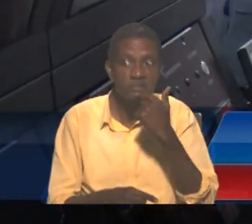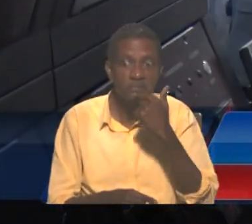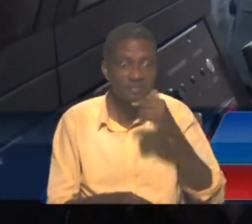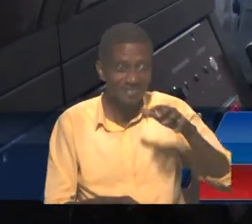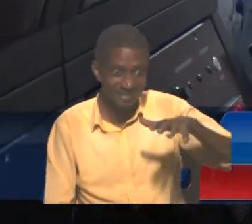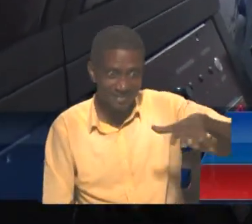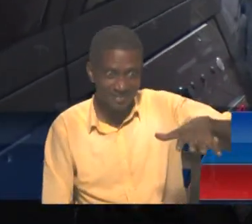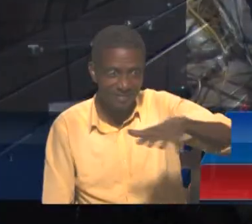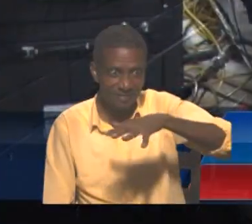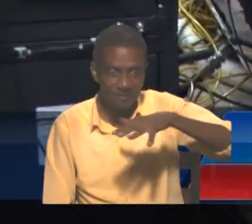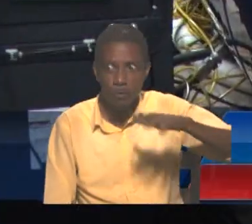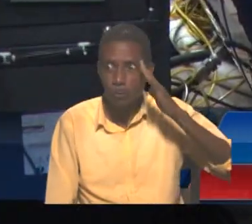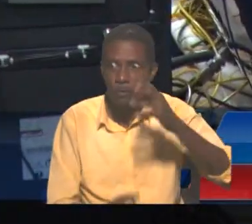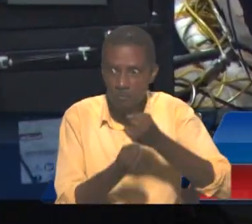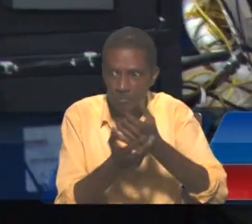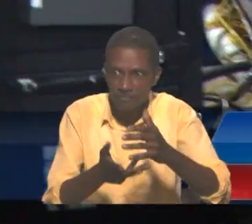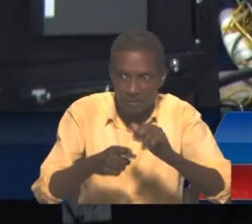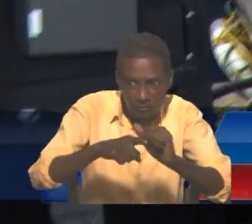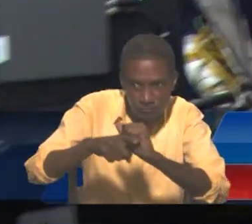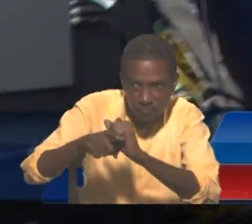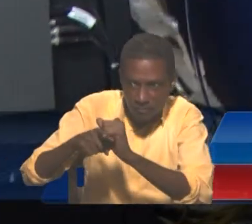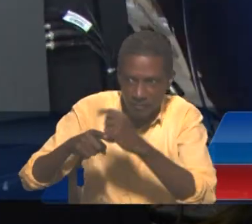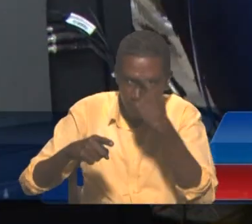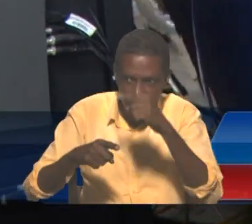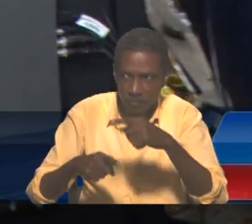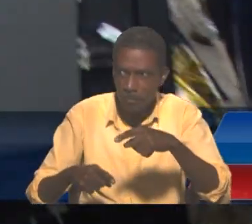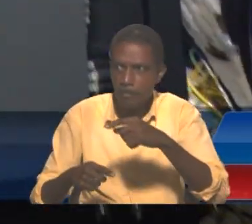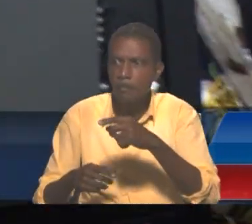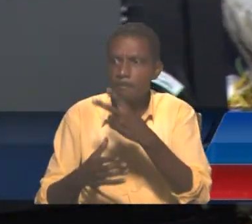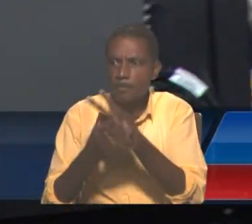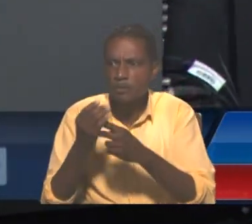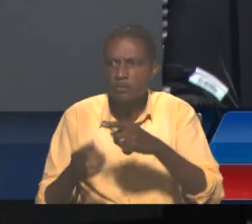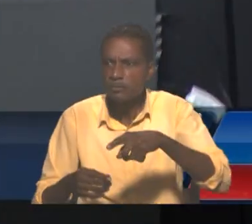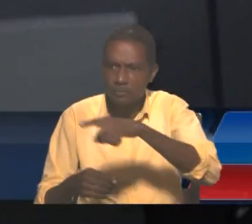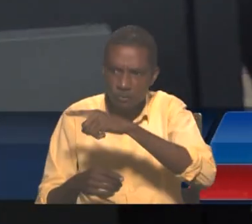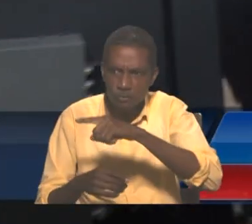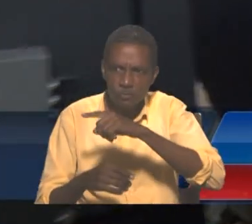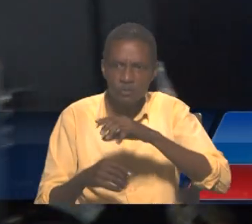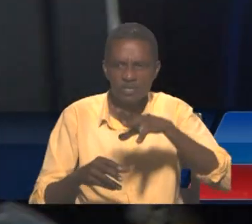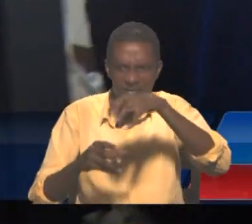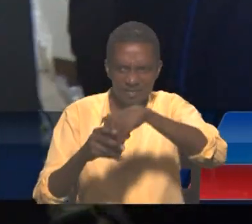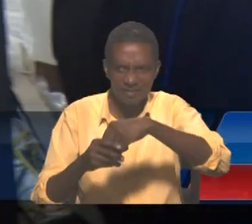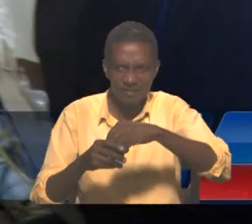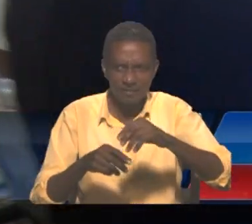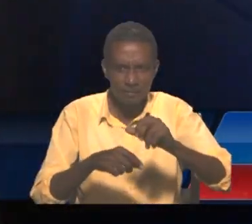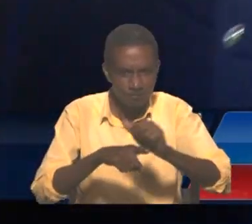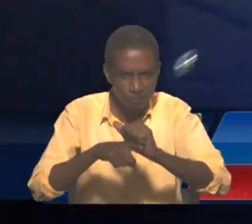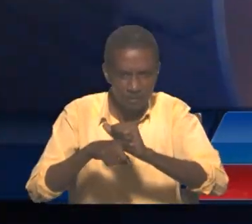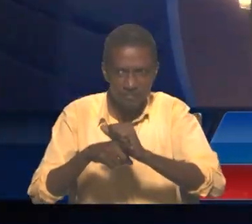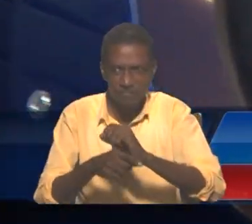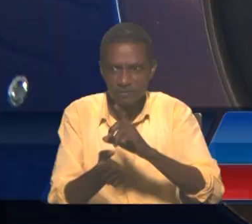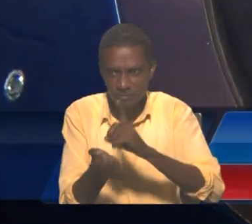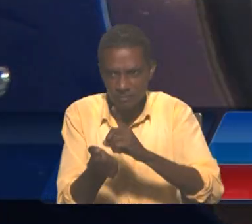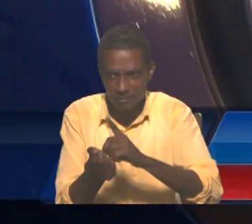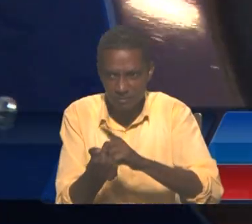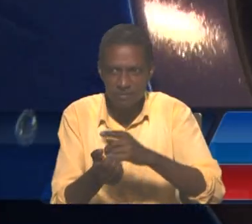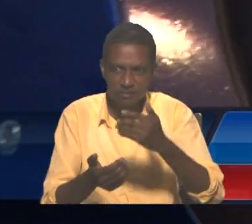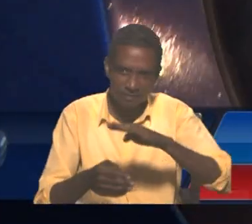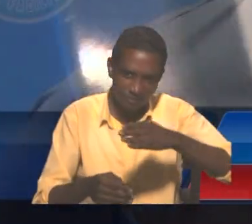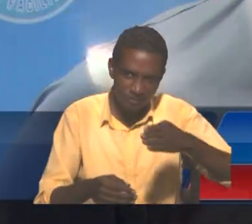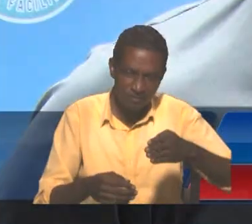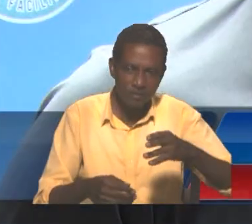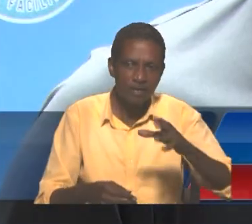provide training for both local practitioners and regional students. We train certified